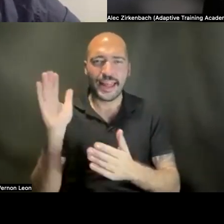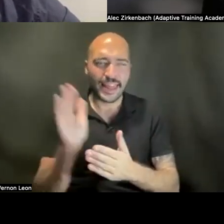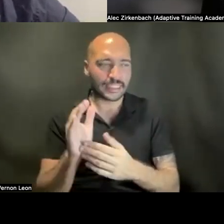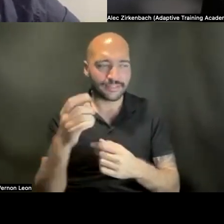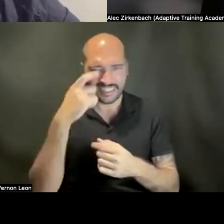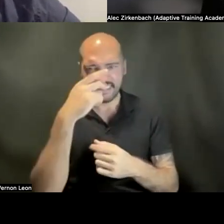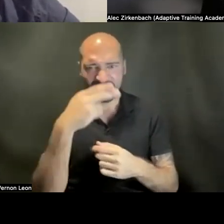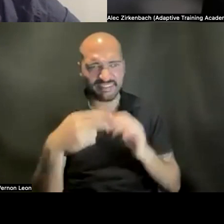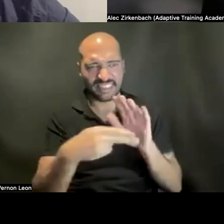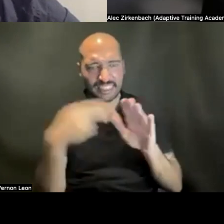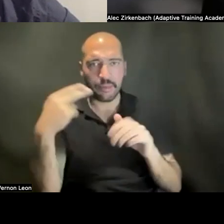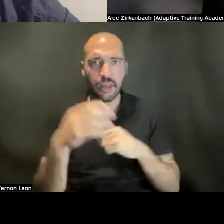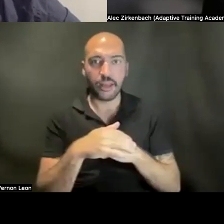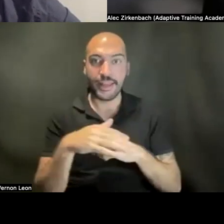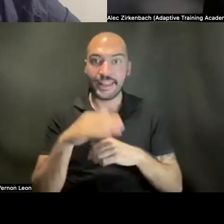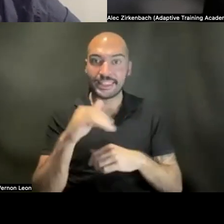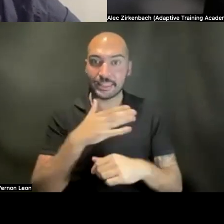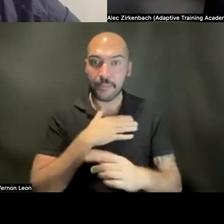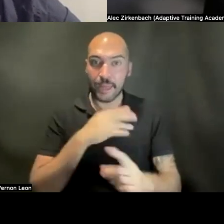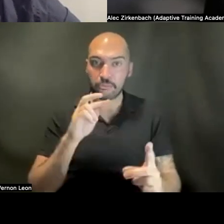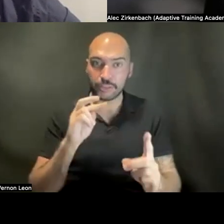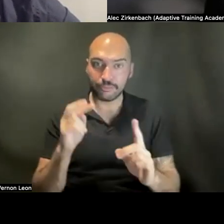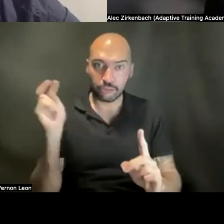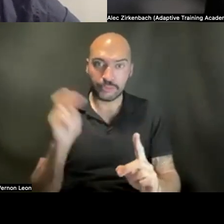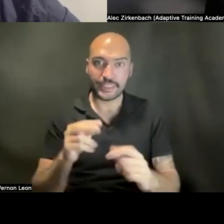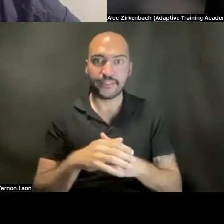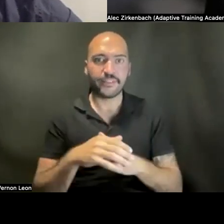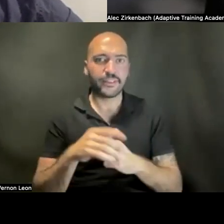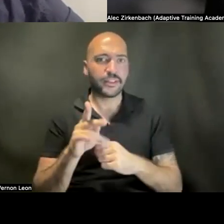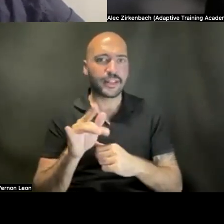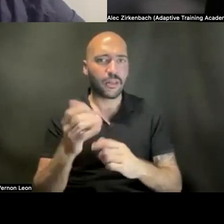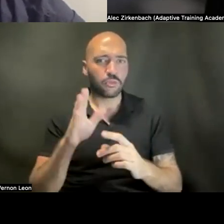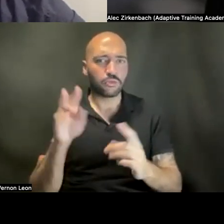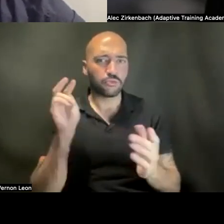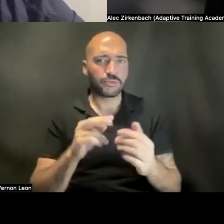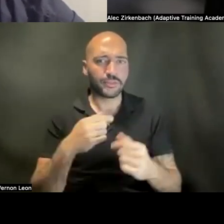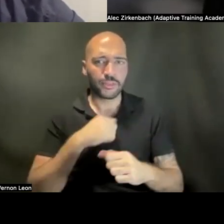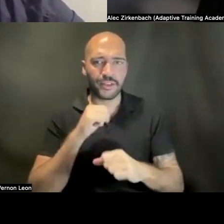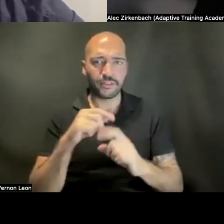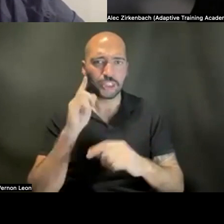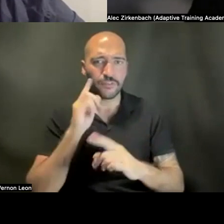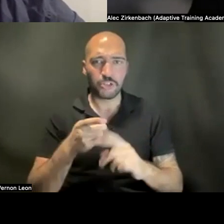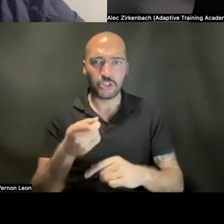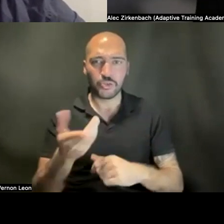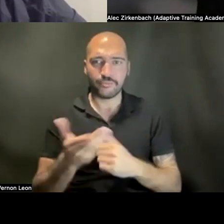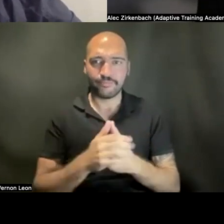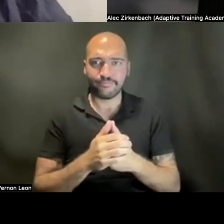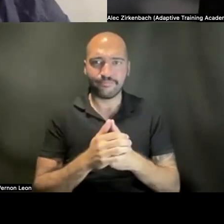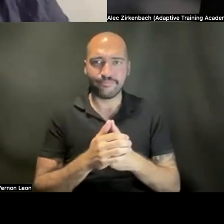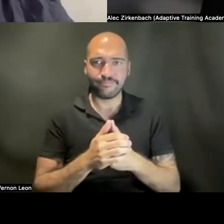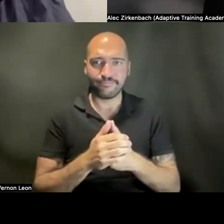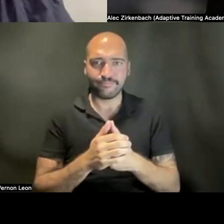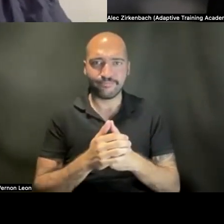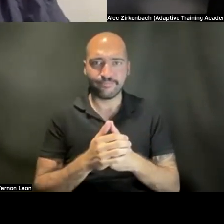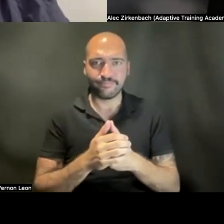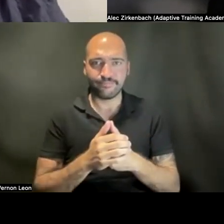stigma. At least that's my perspective. Kyle, what's yours? I'd love to also hear from you.